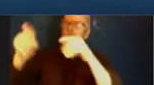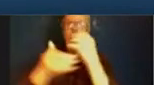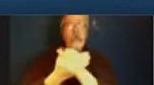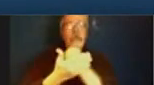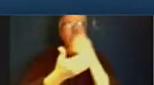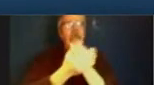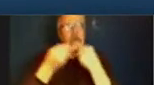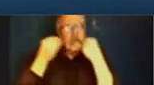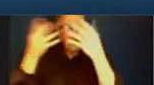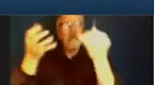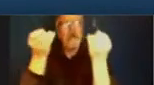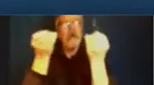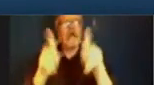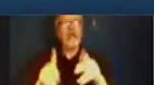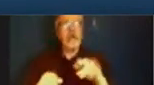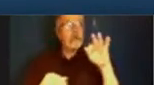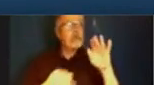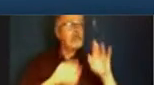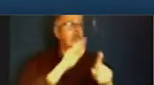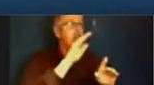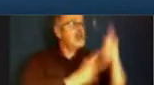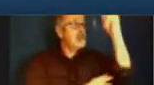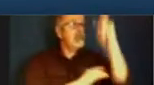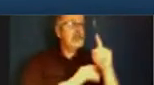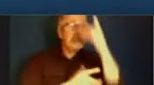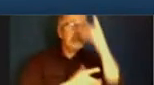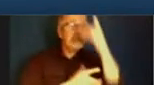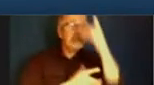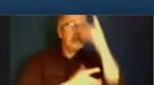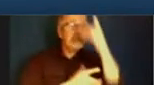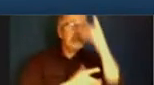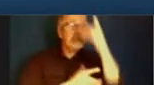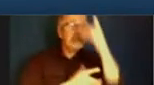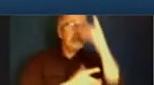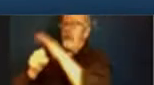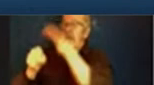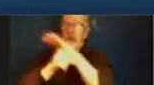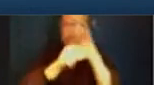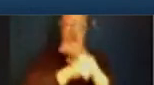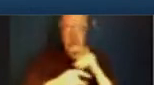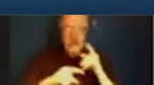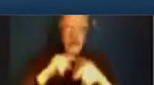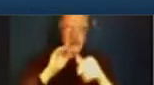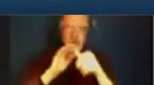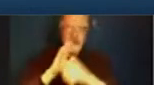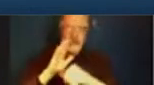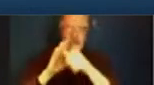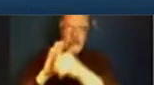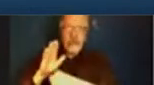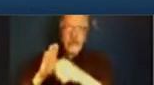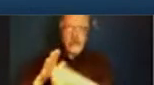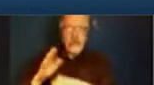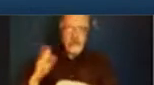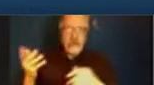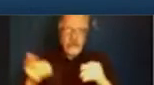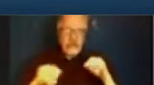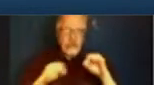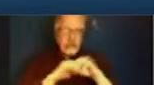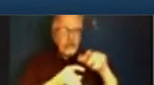So when you get the booster, you're helping yourself, but you also help everybody else in the community so that they can get access to